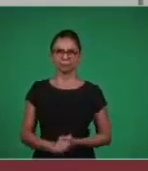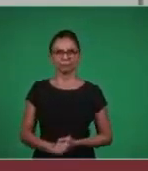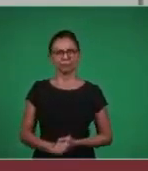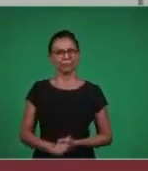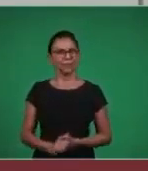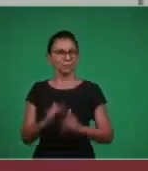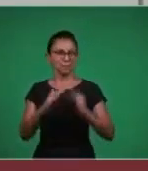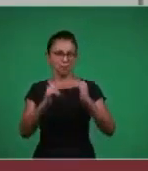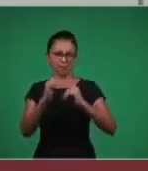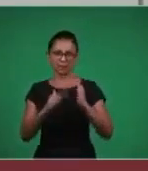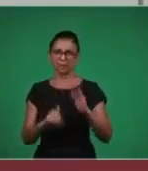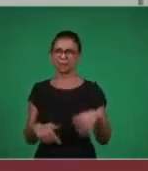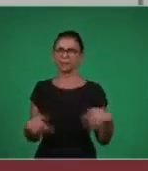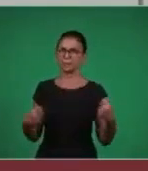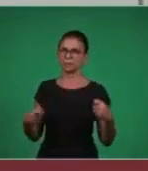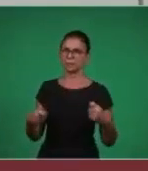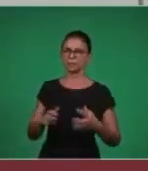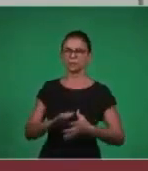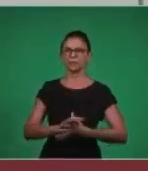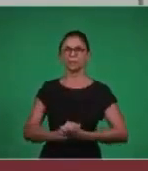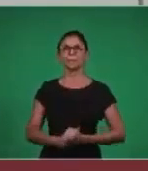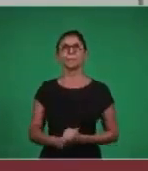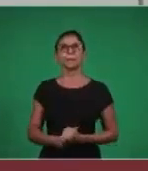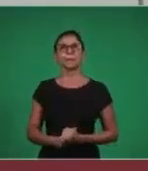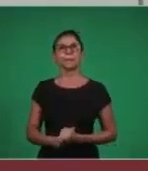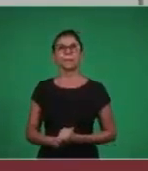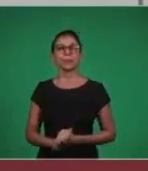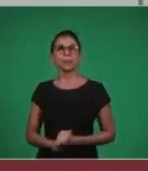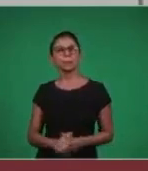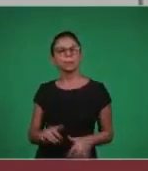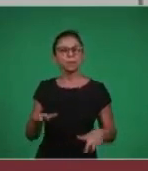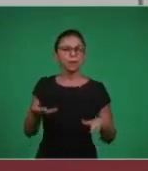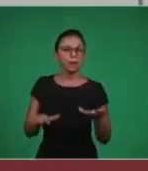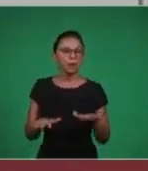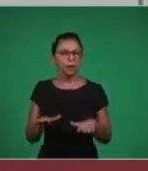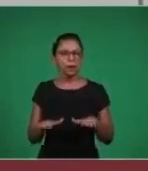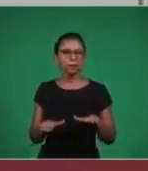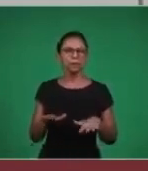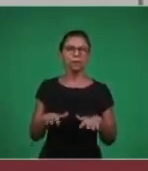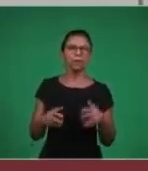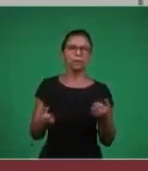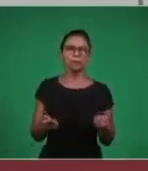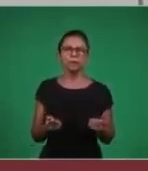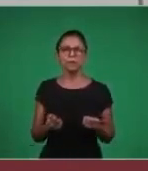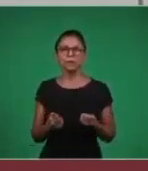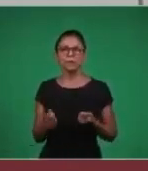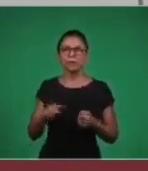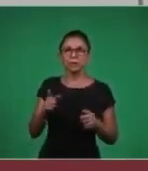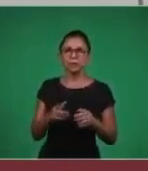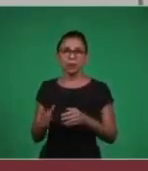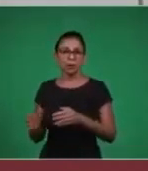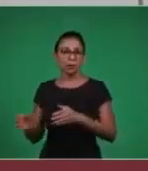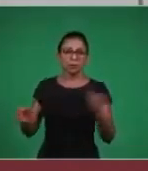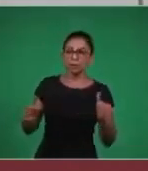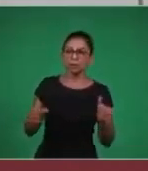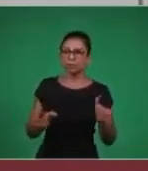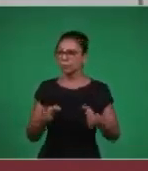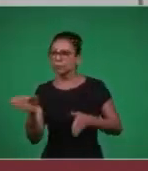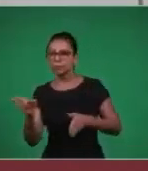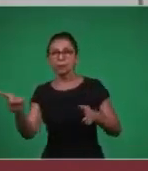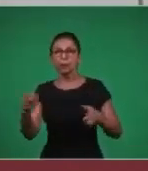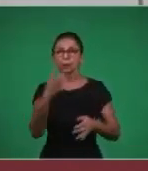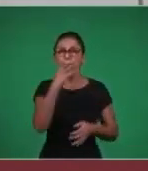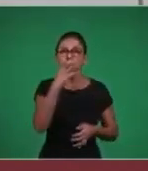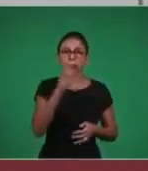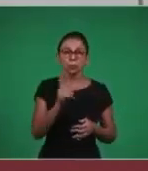be... need to be pay sustained attention. You need to be have flexibility. Oh, it's not the left or the right. Oh,